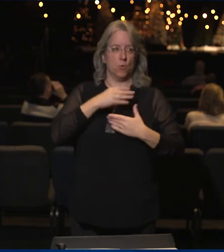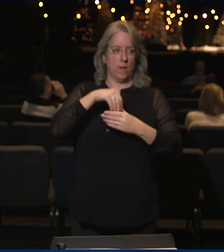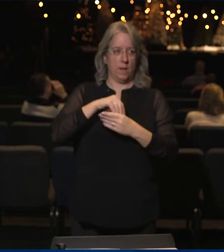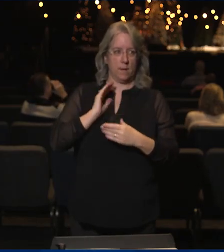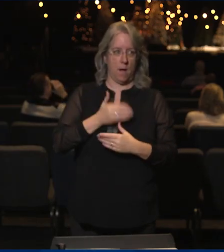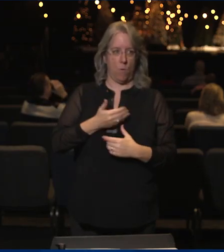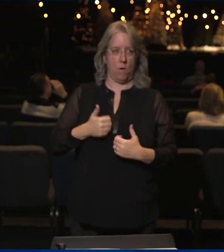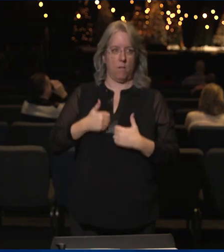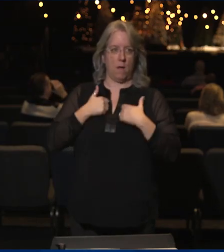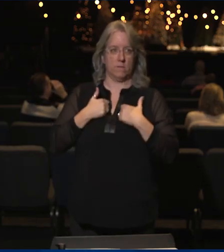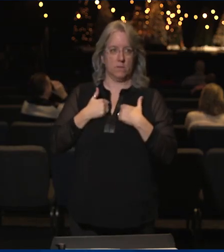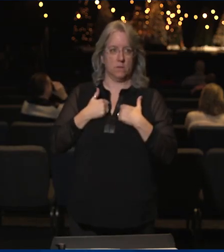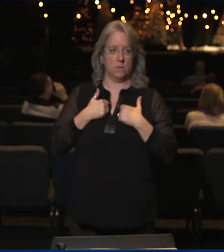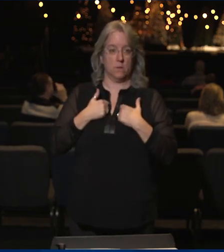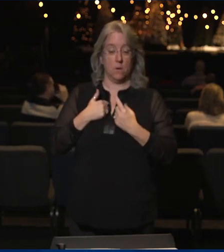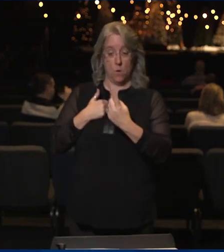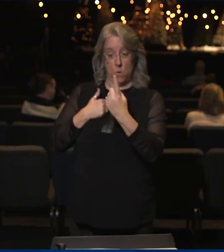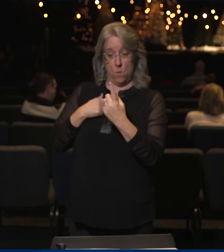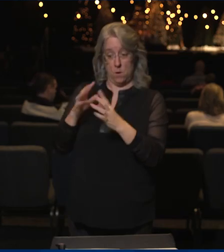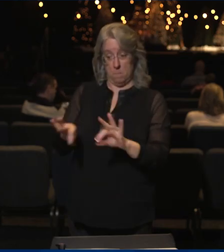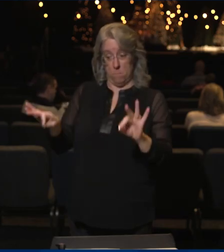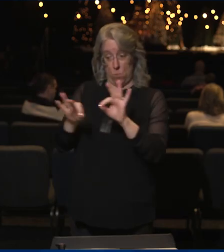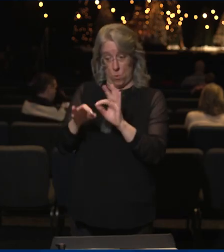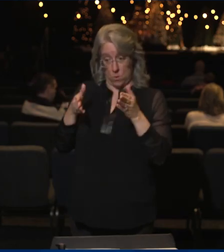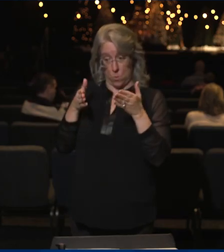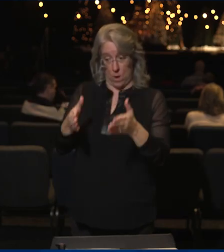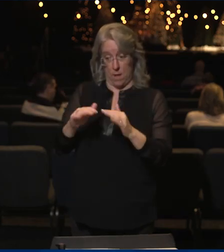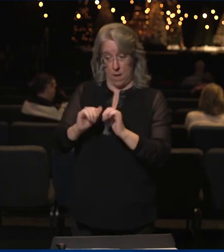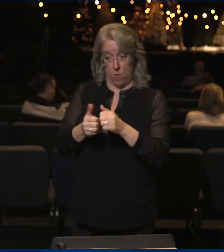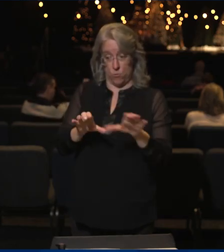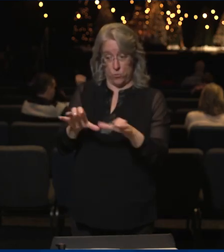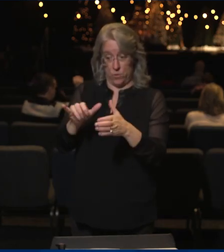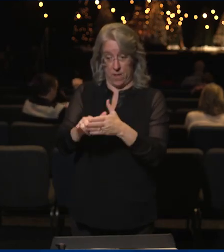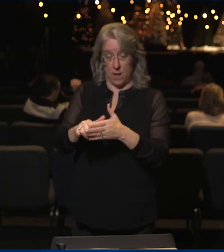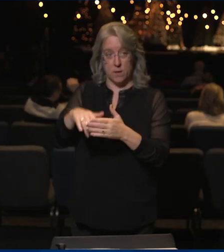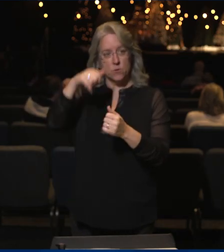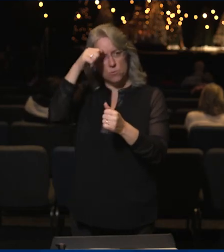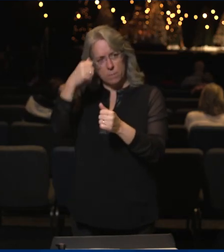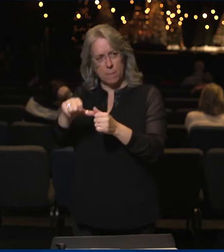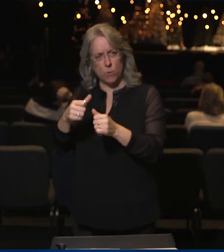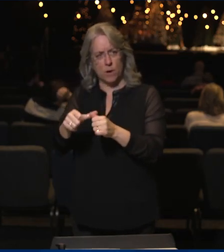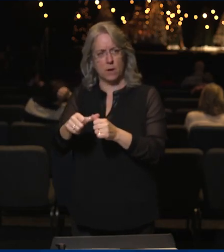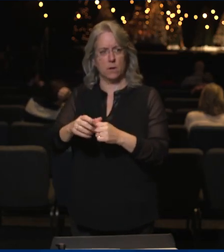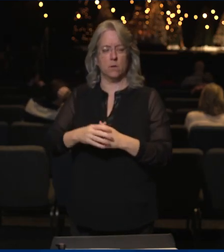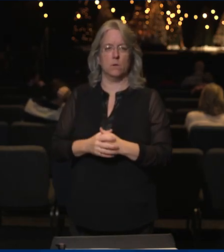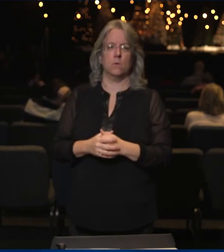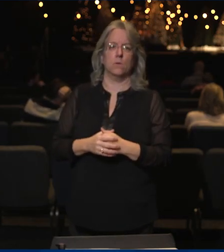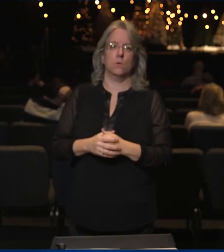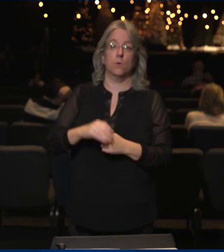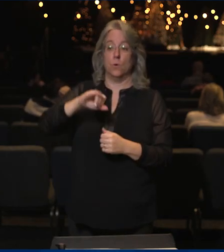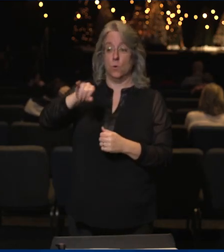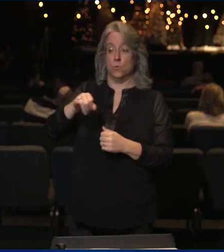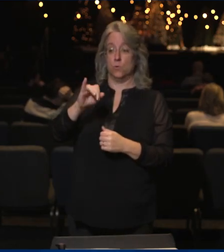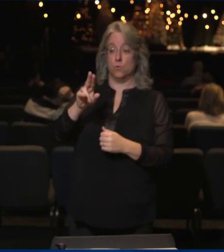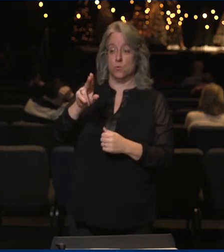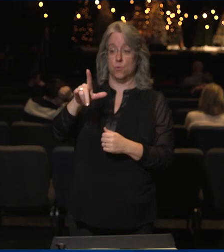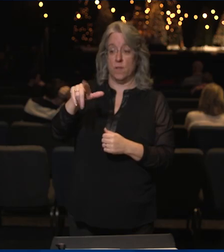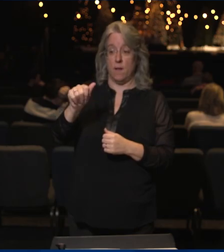that is through remembering. So yesterday, Julie and I, we